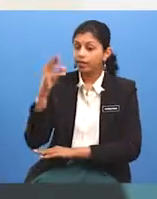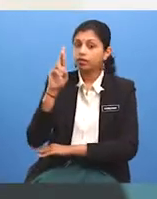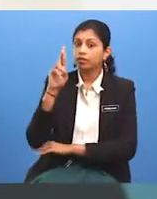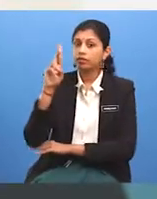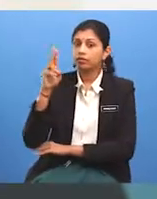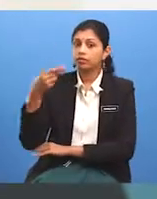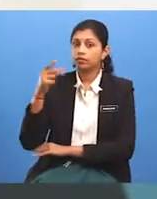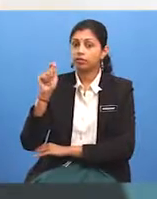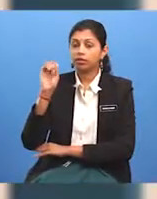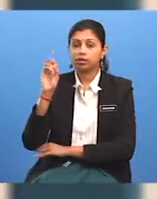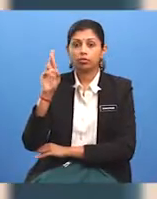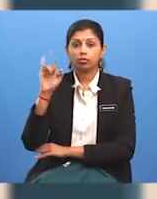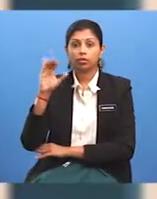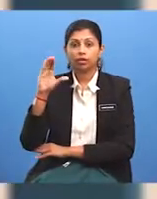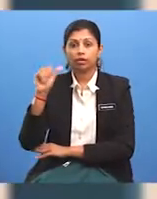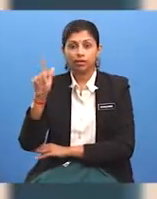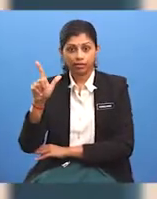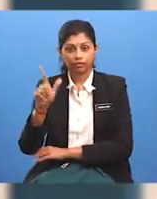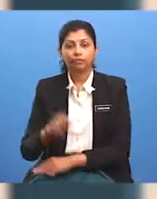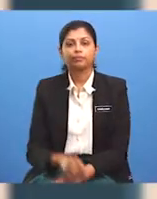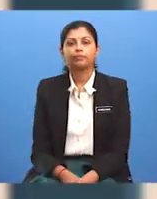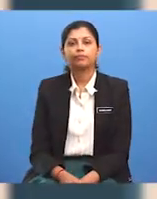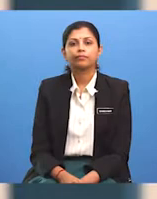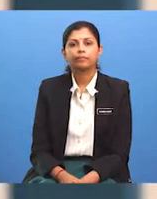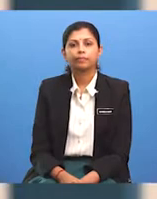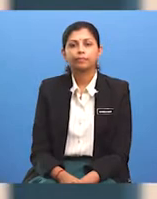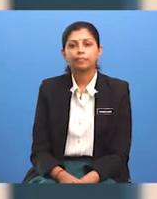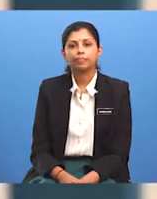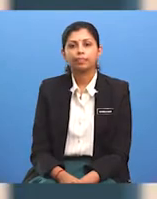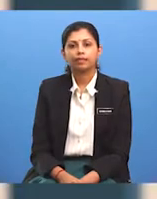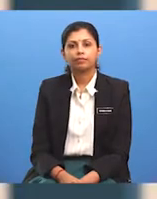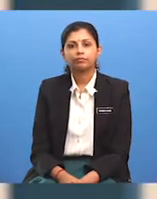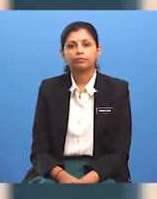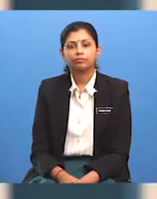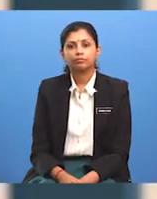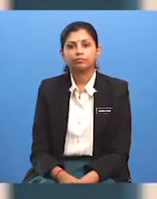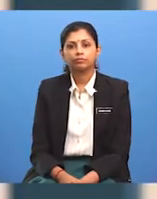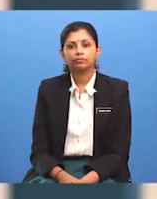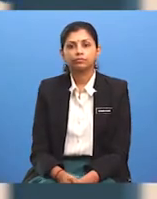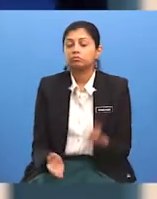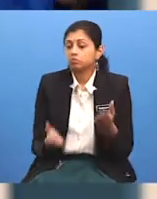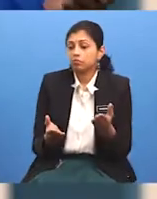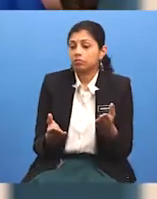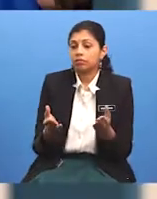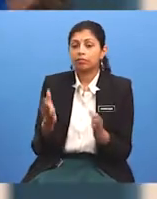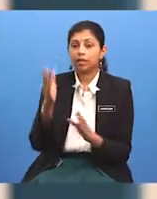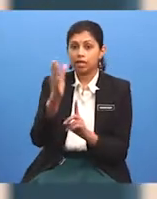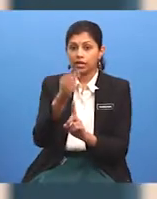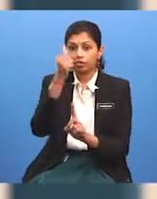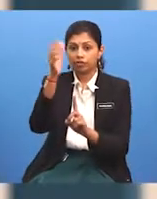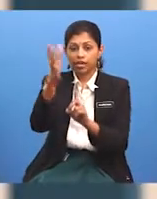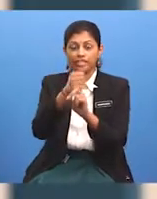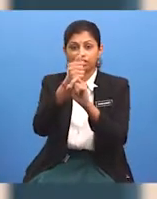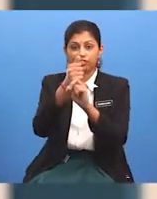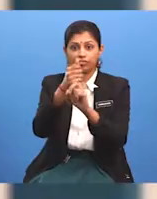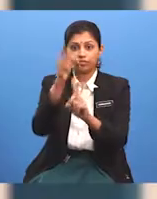used in the text. One text may achieve its purpose more effectively than